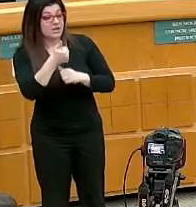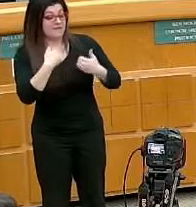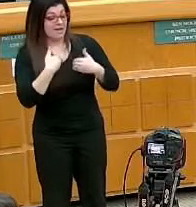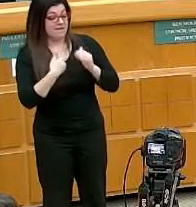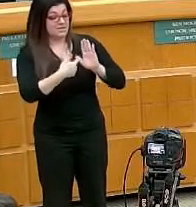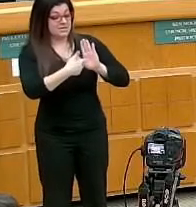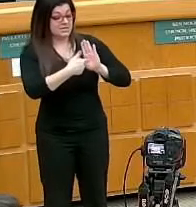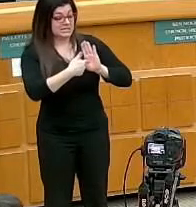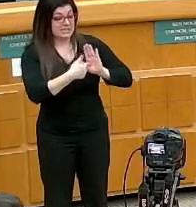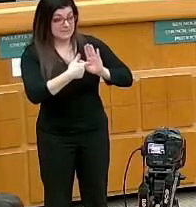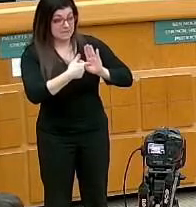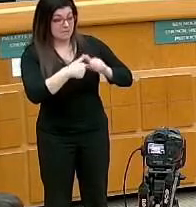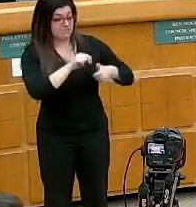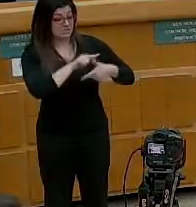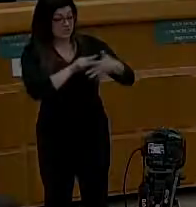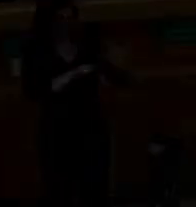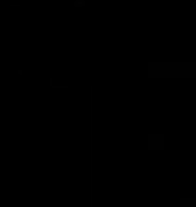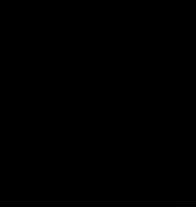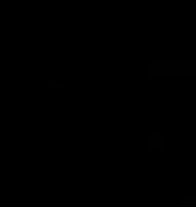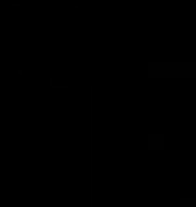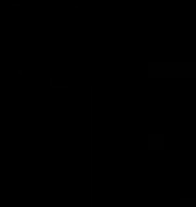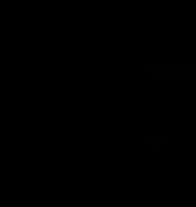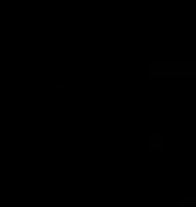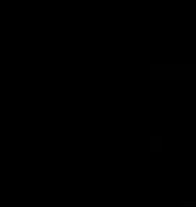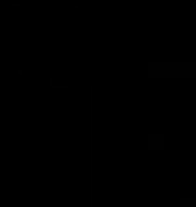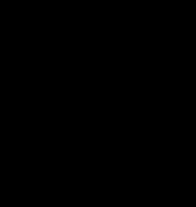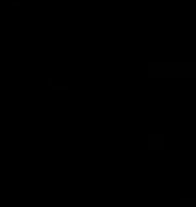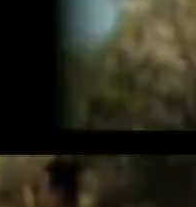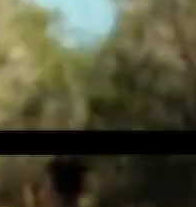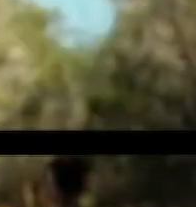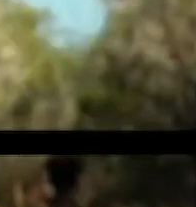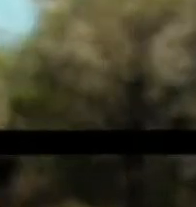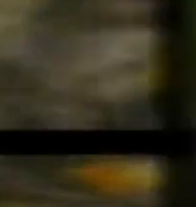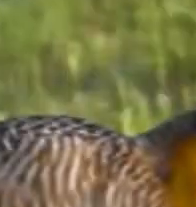to somebody that's positive COVID-19.